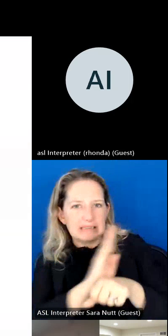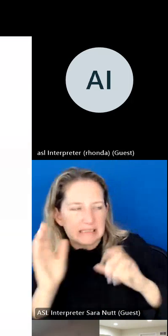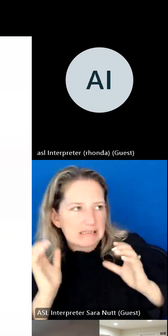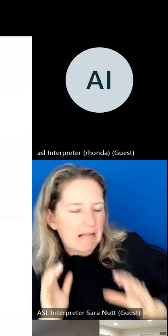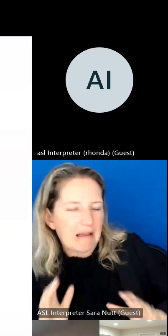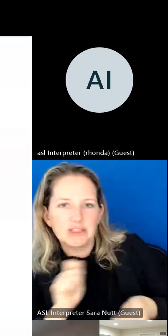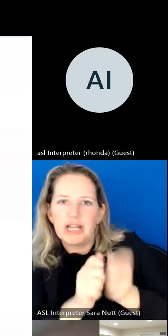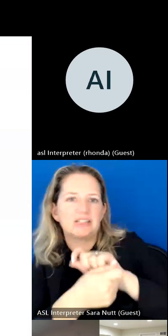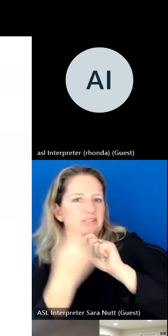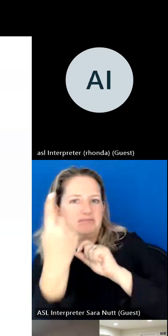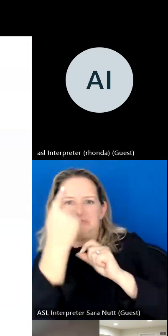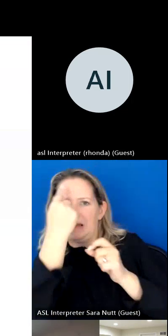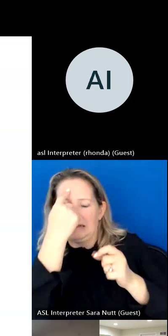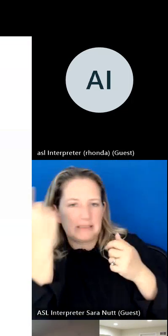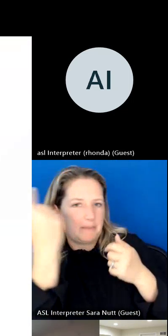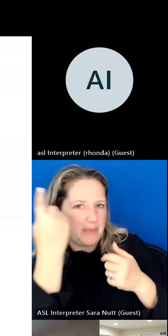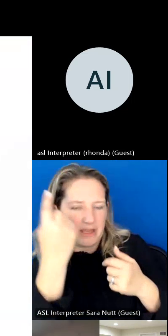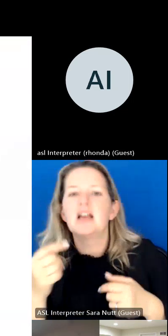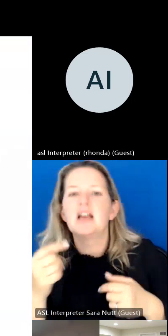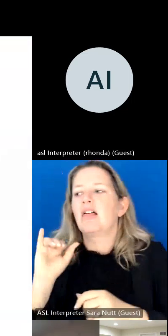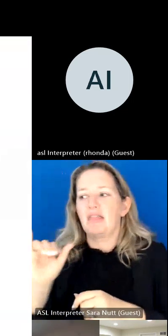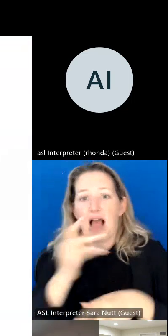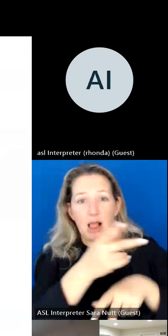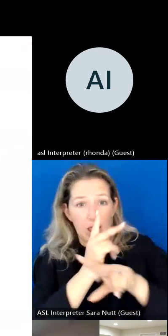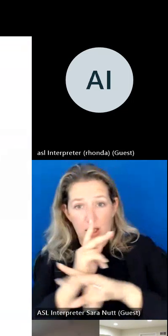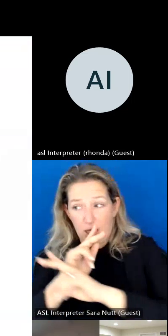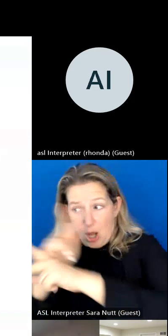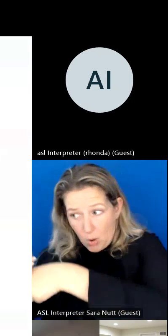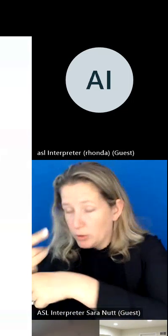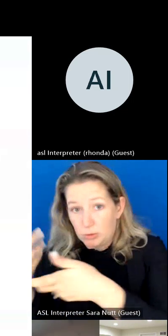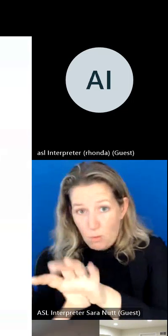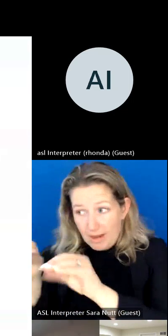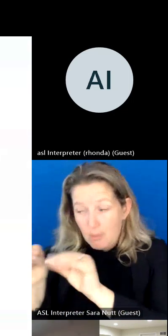to take that loan anymore. So